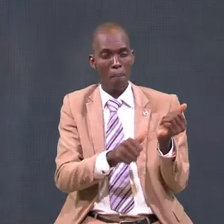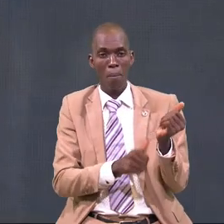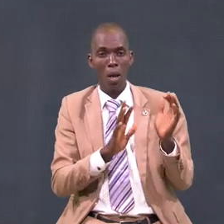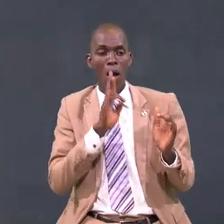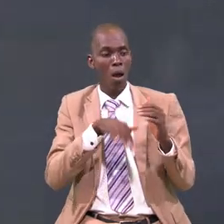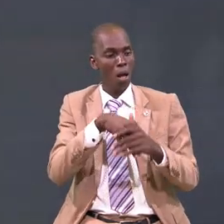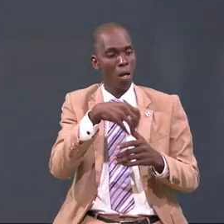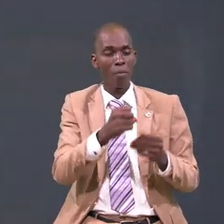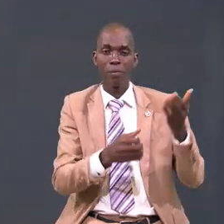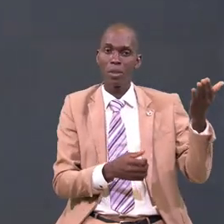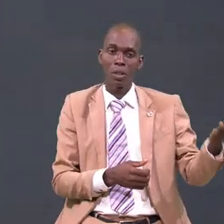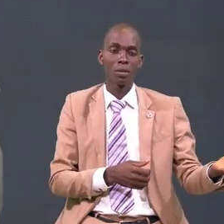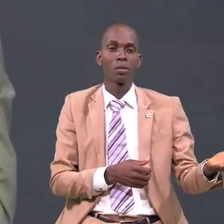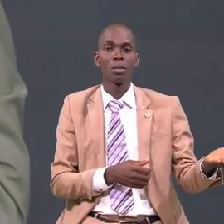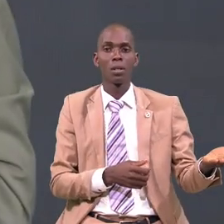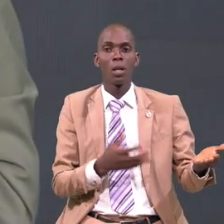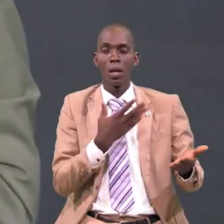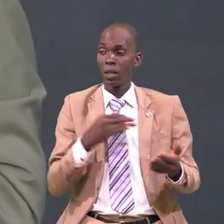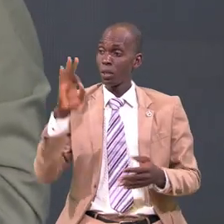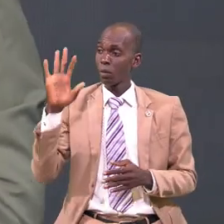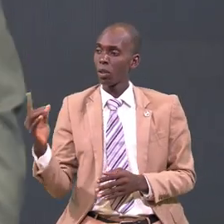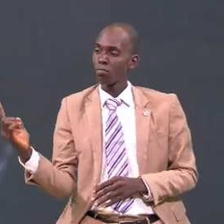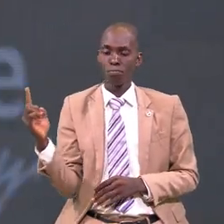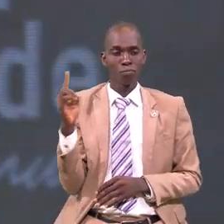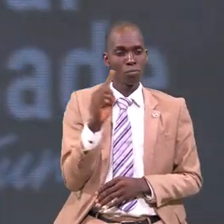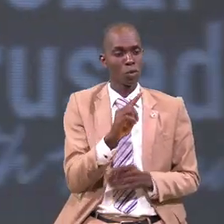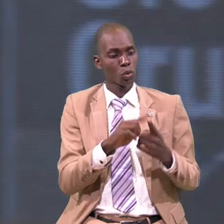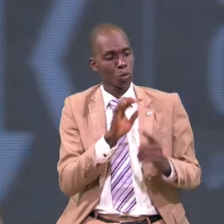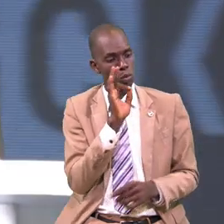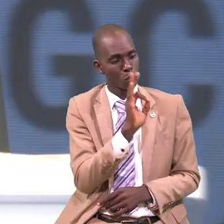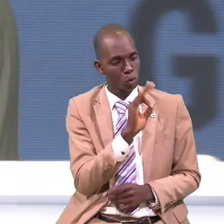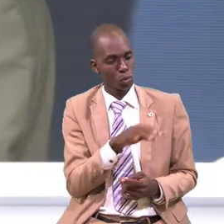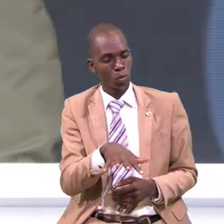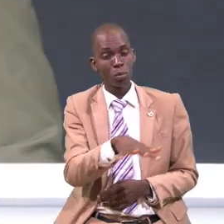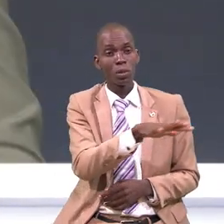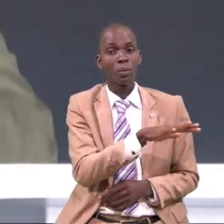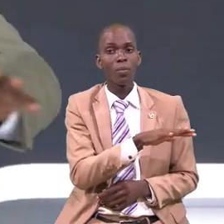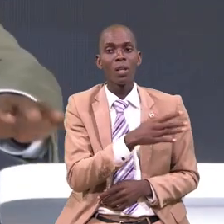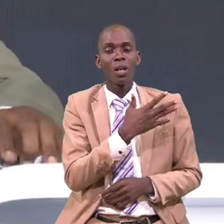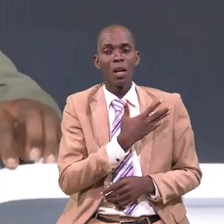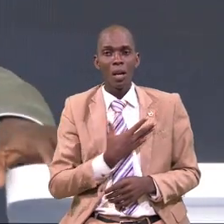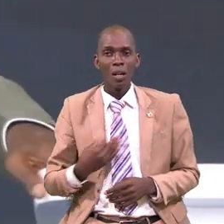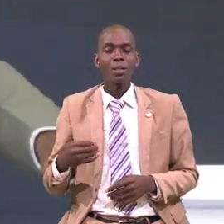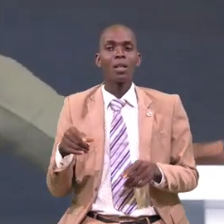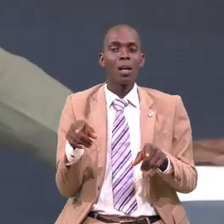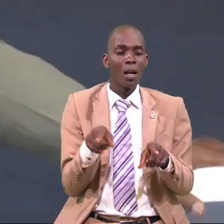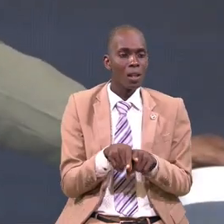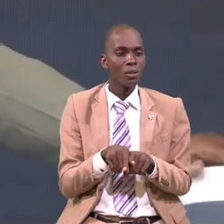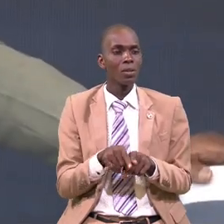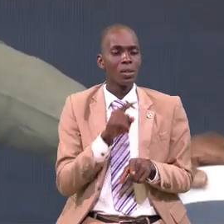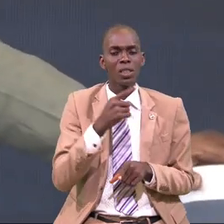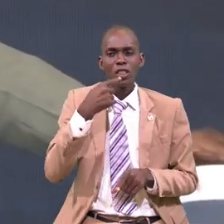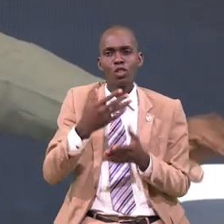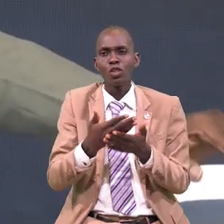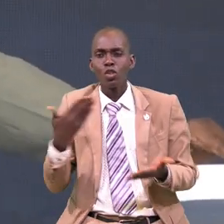there. And they come to preach. And as they mention something that they feel will